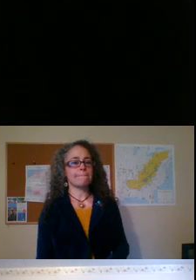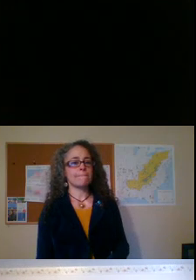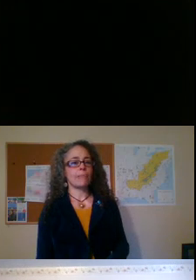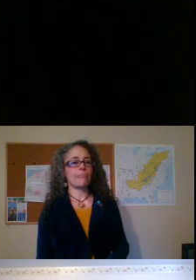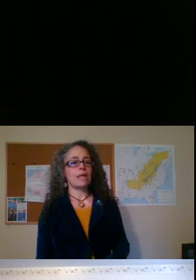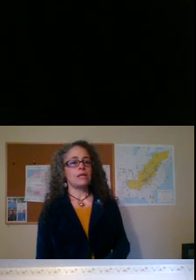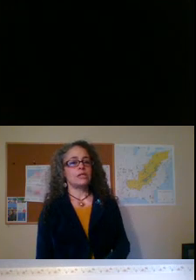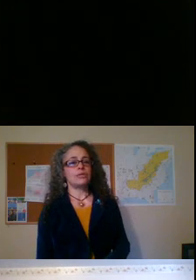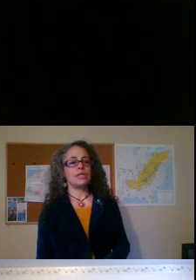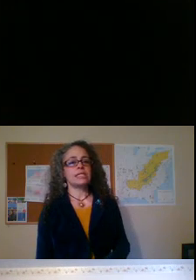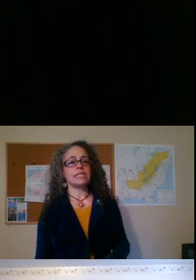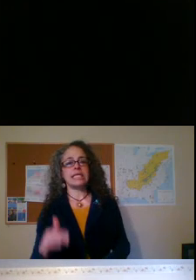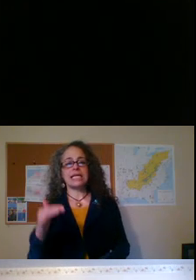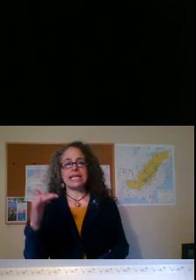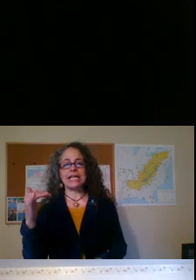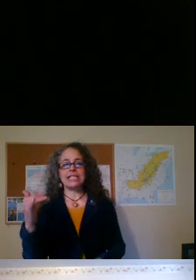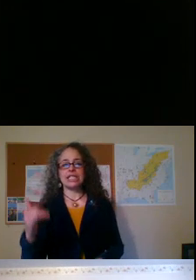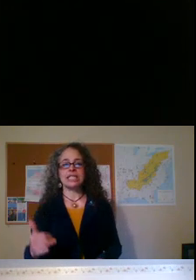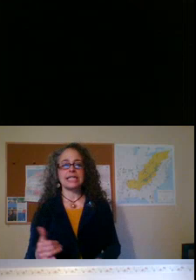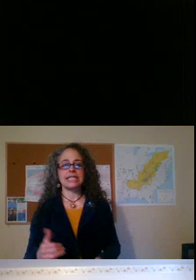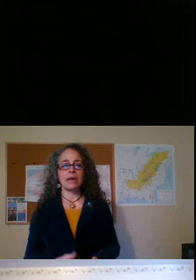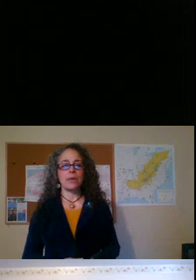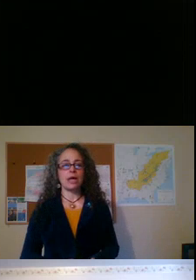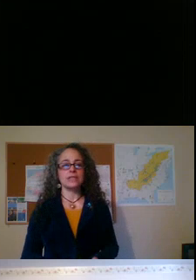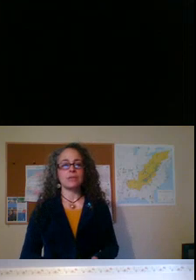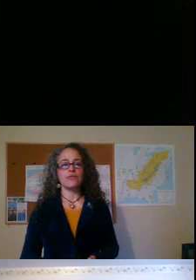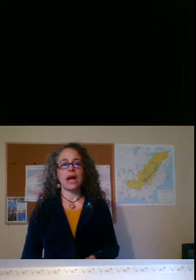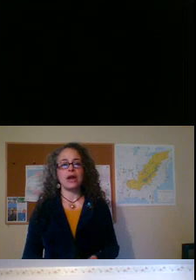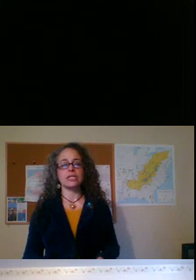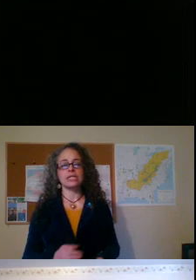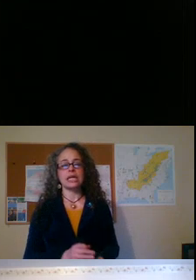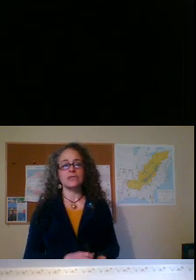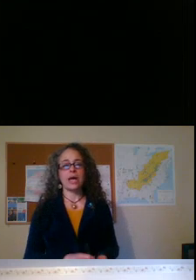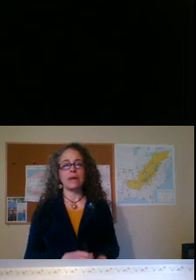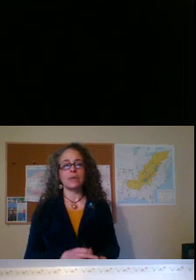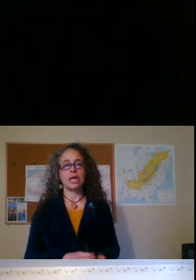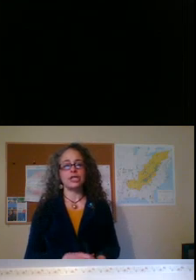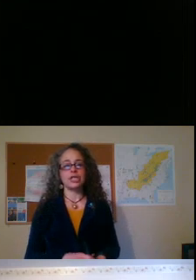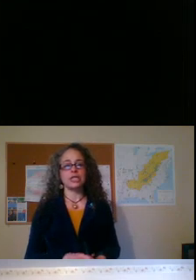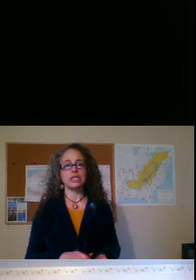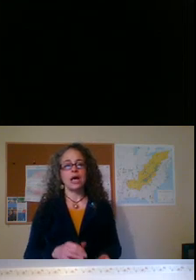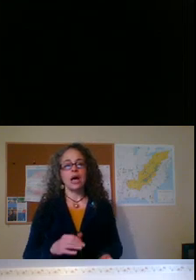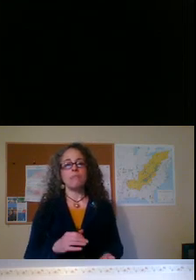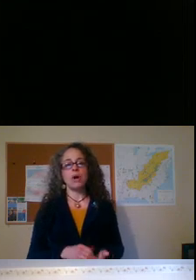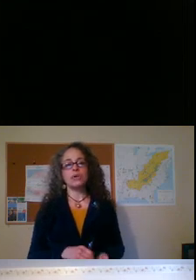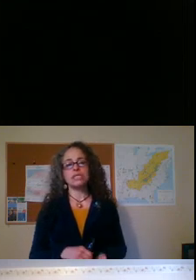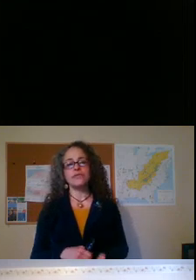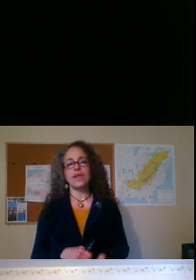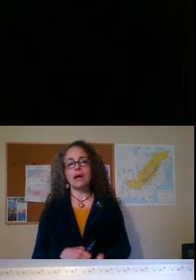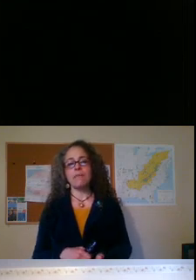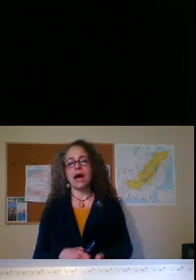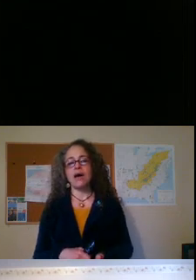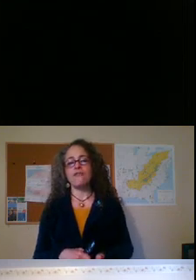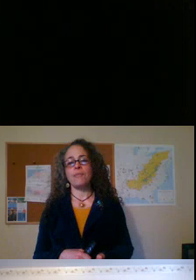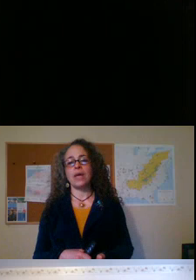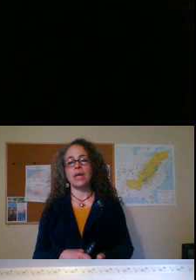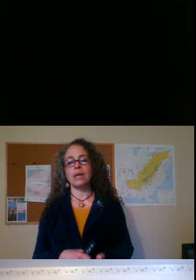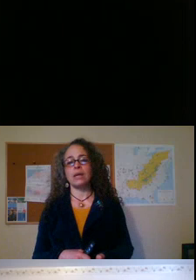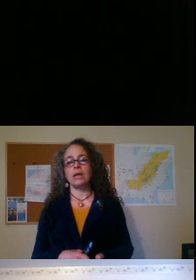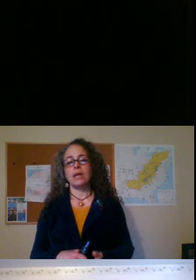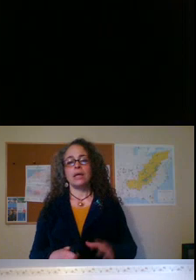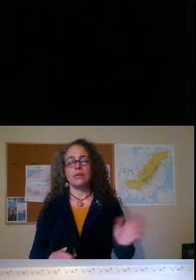Okay. So this is just an example of some prior successful applications. Most of them